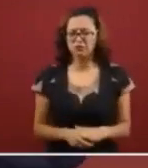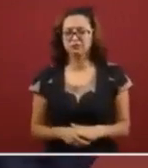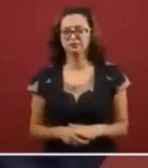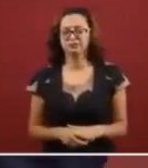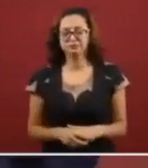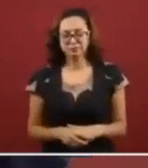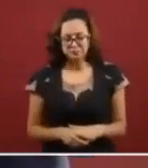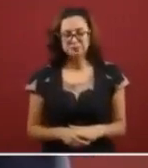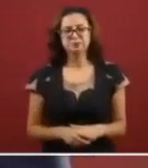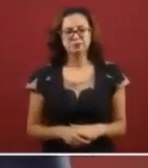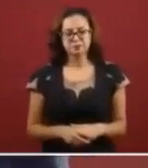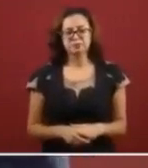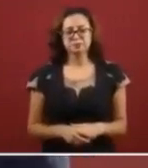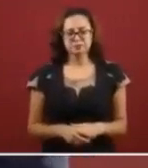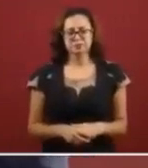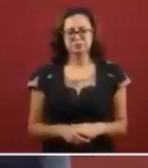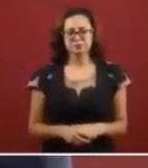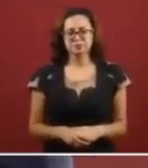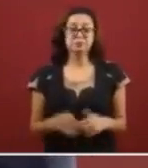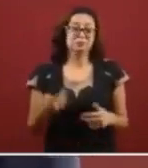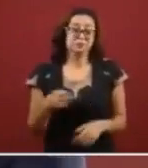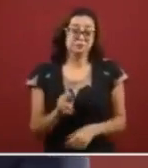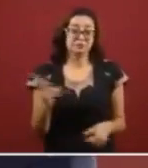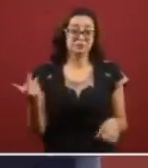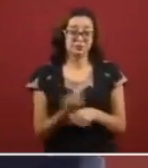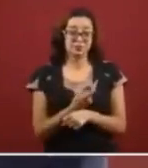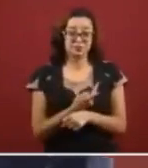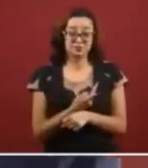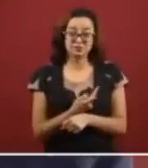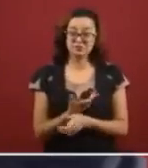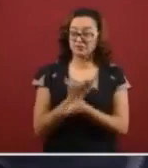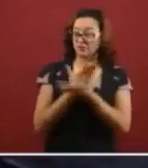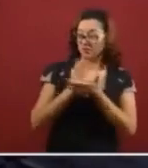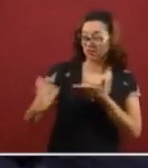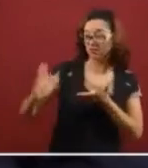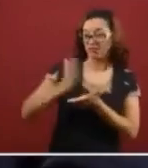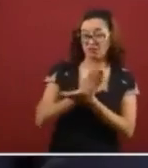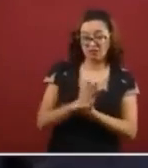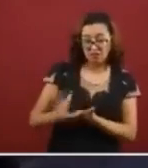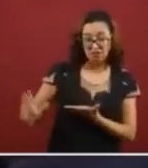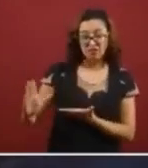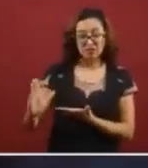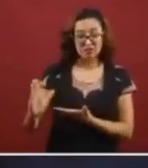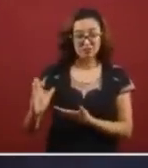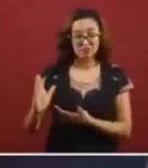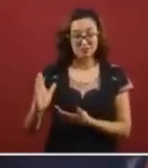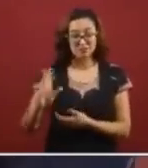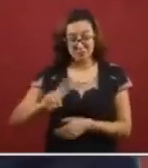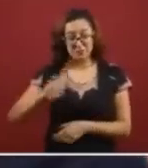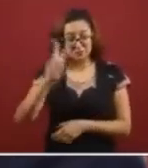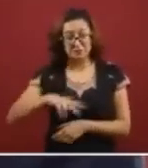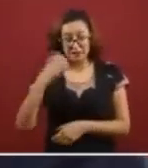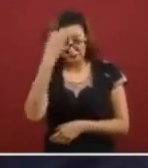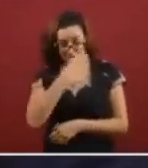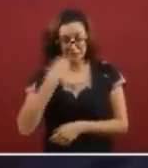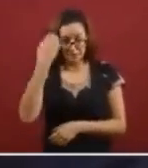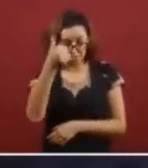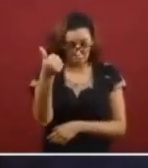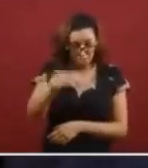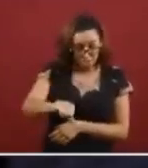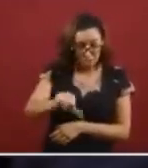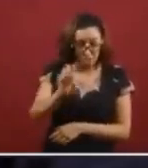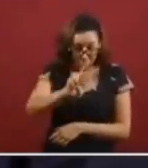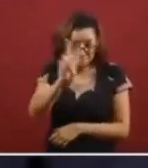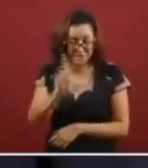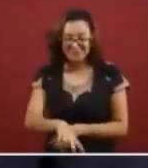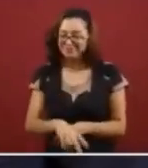Bueno, el rechazo que so they denied. No fue por no pasar el examen. They didn't